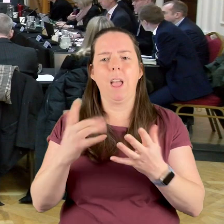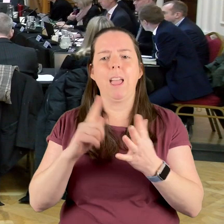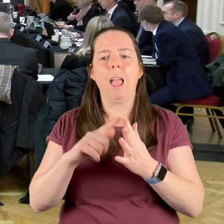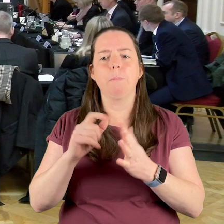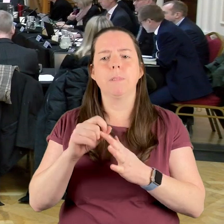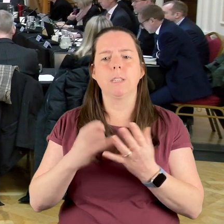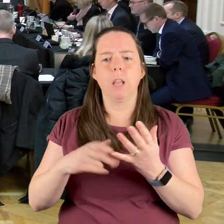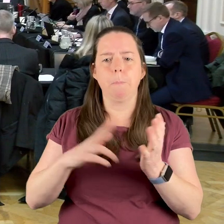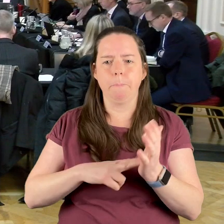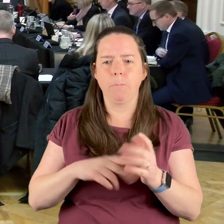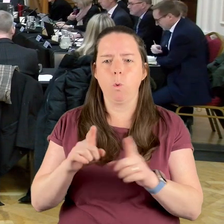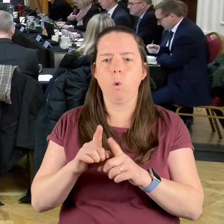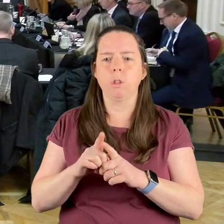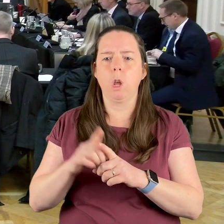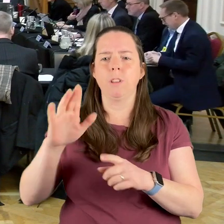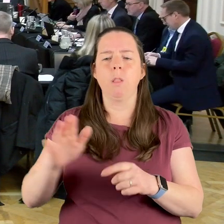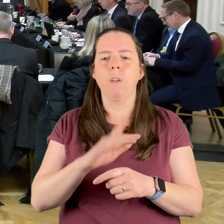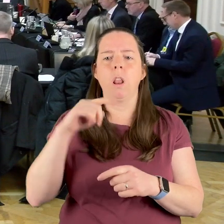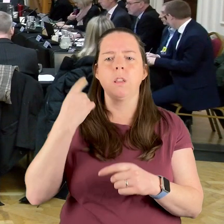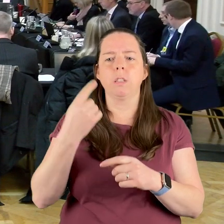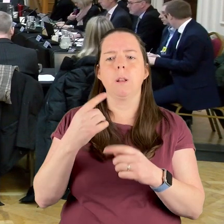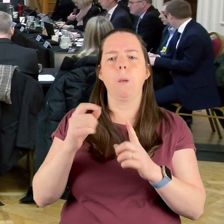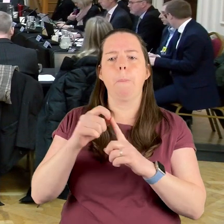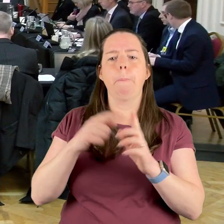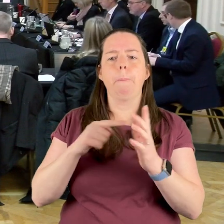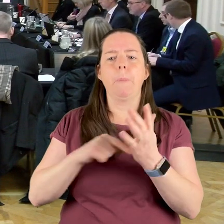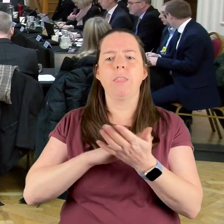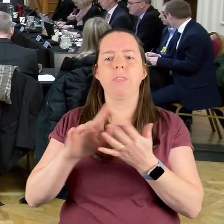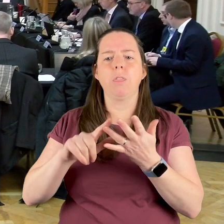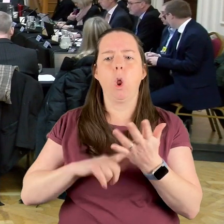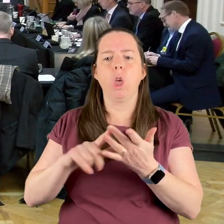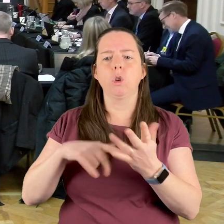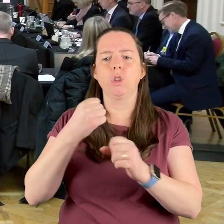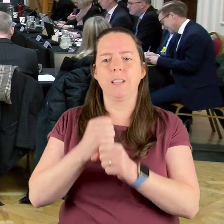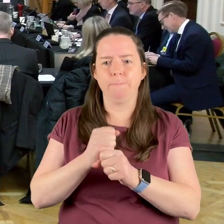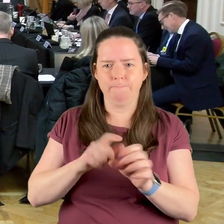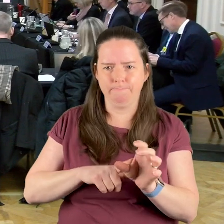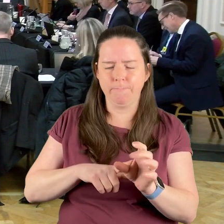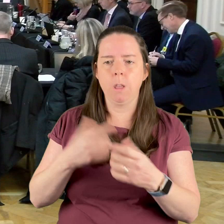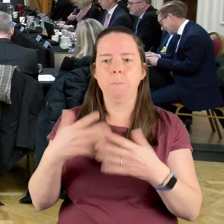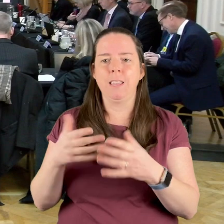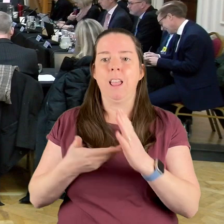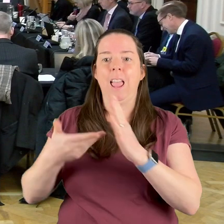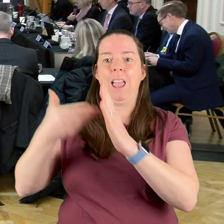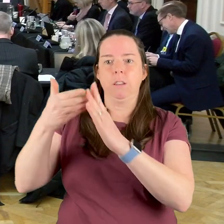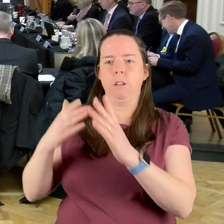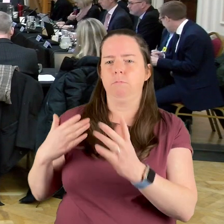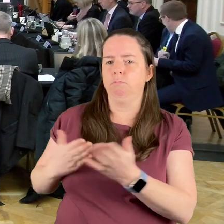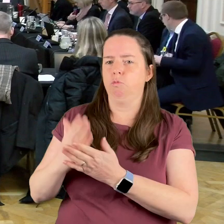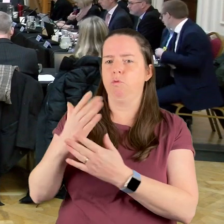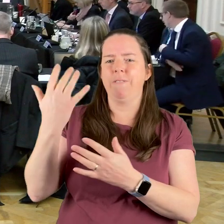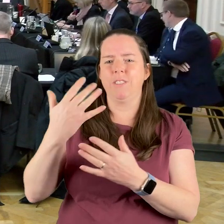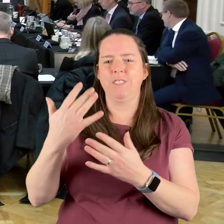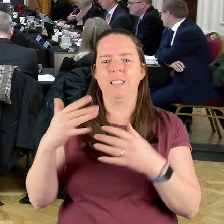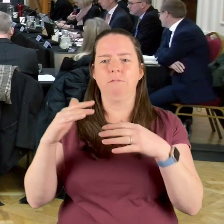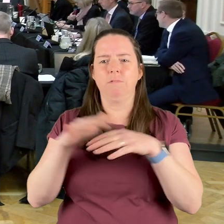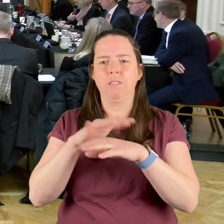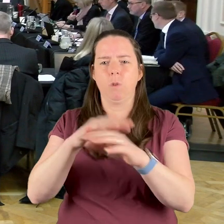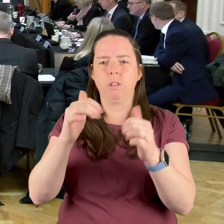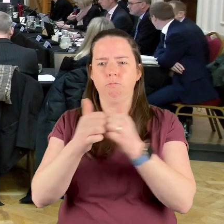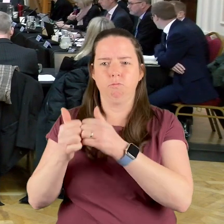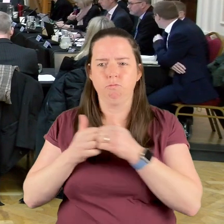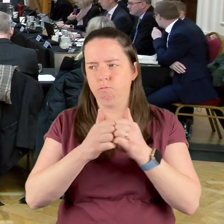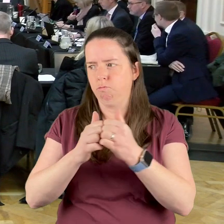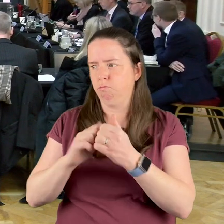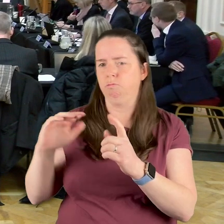which is based at Epsom, but also with South West London Pathology. And over the course of that time, we've actually added